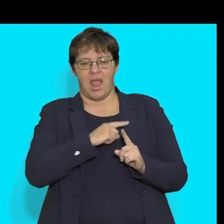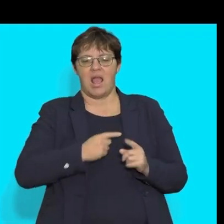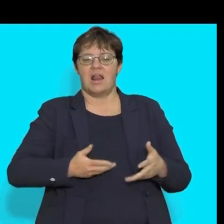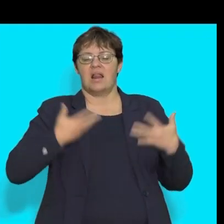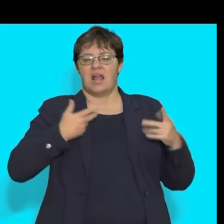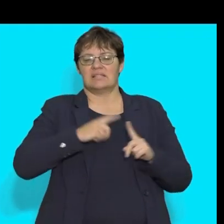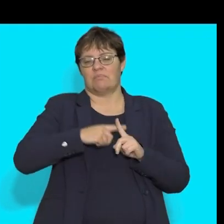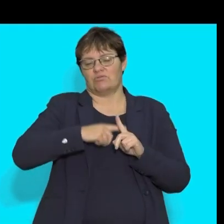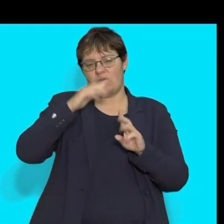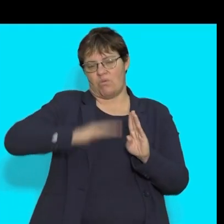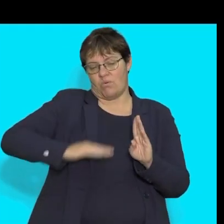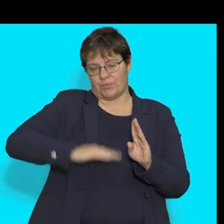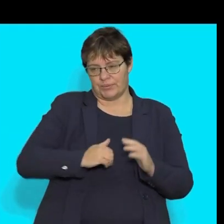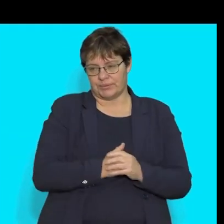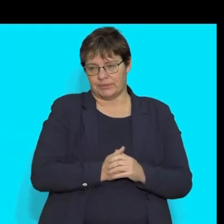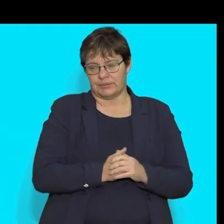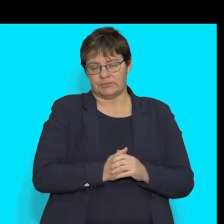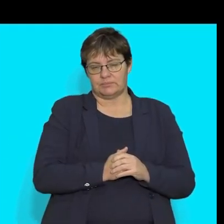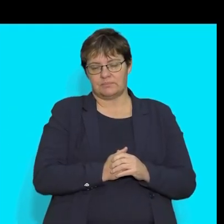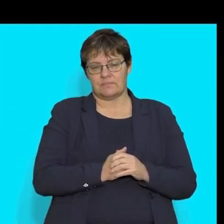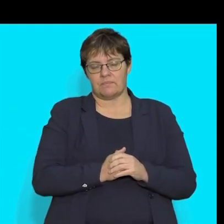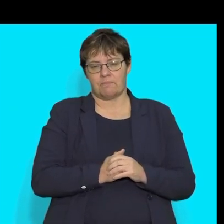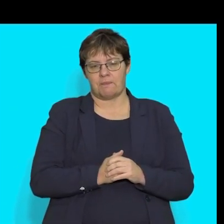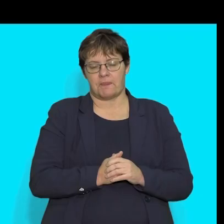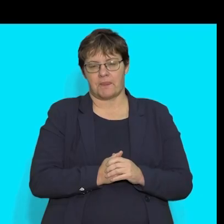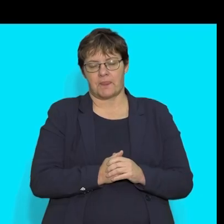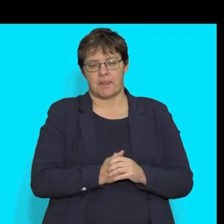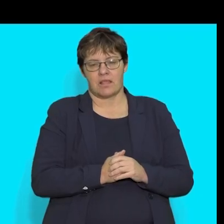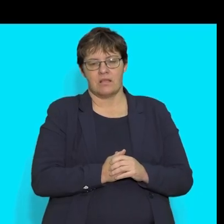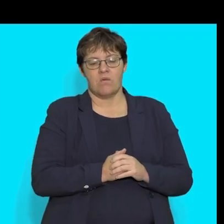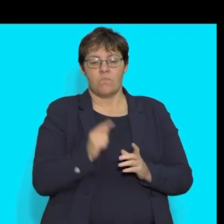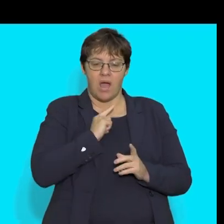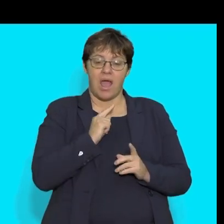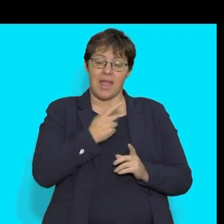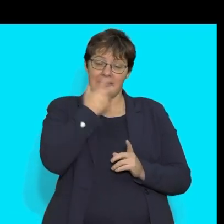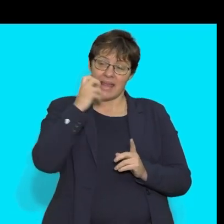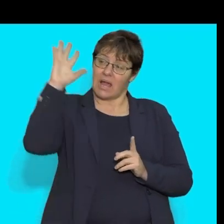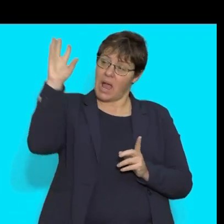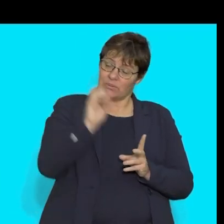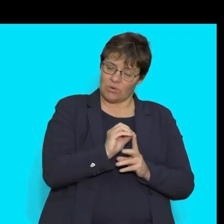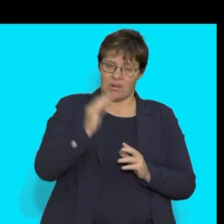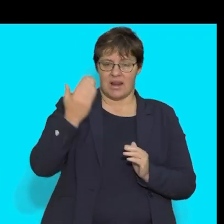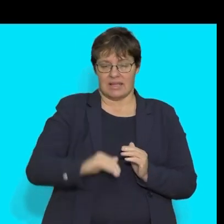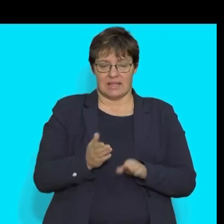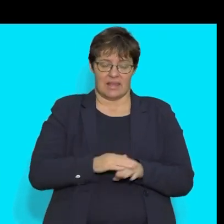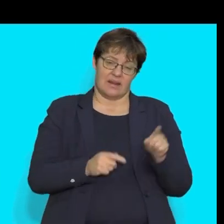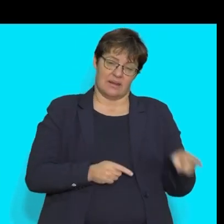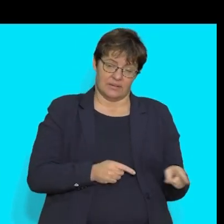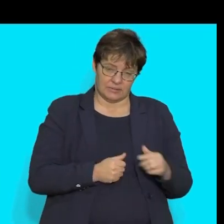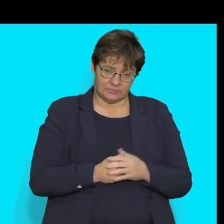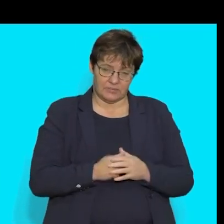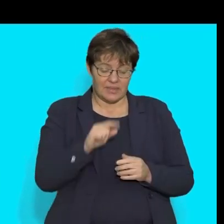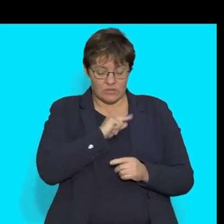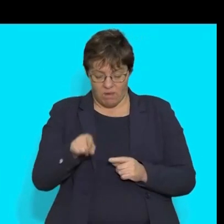that, and that's because we know that, as I explained, the light colors absorb less heat than the dark colors, and